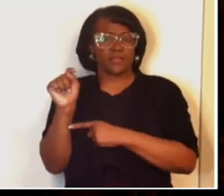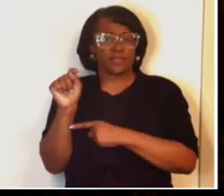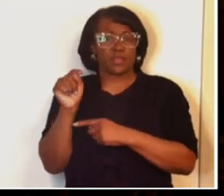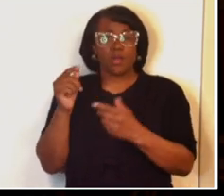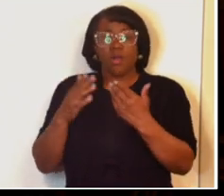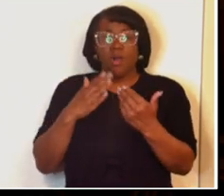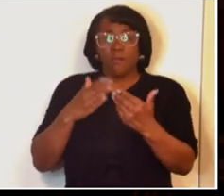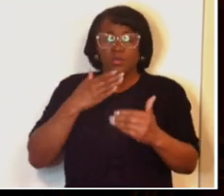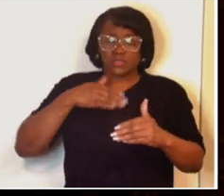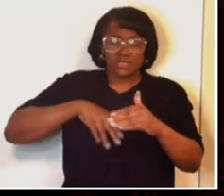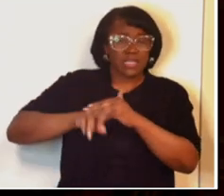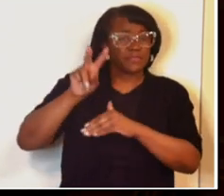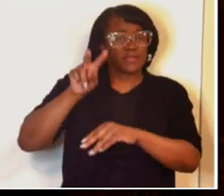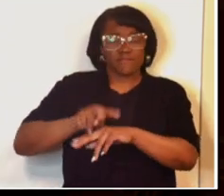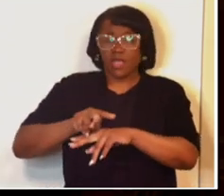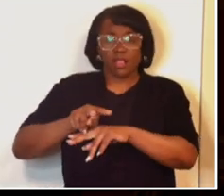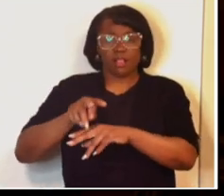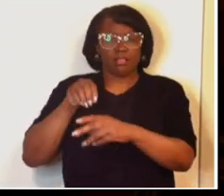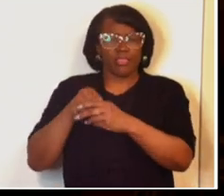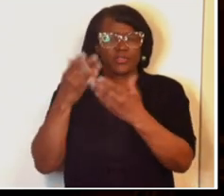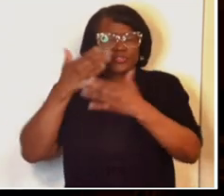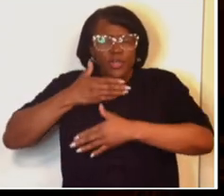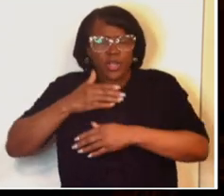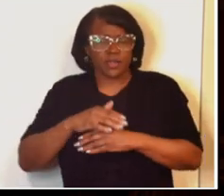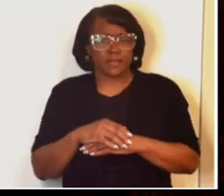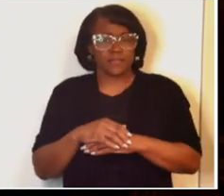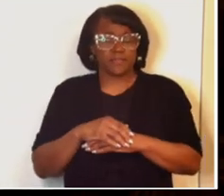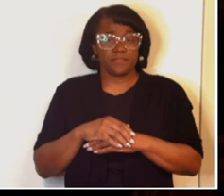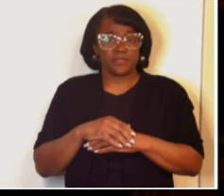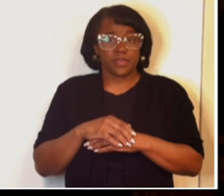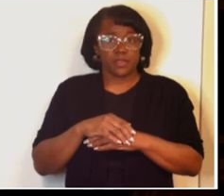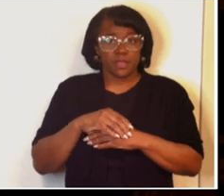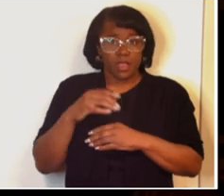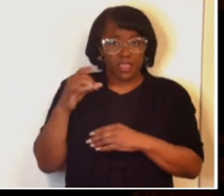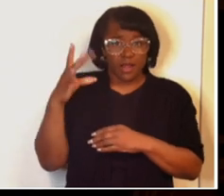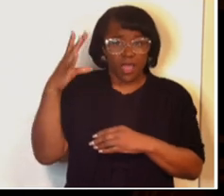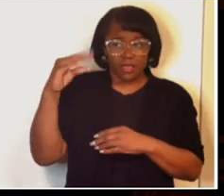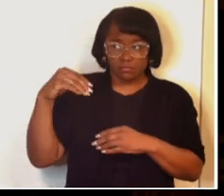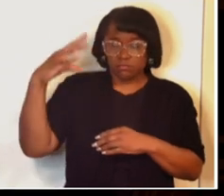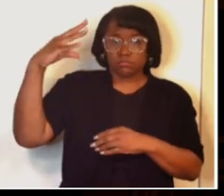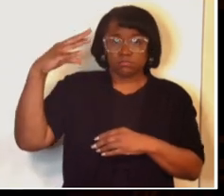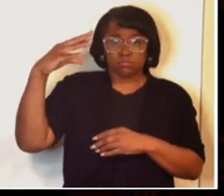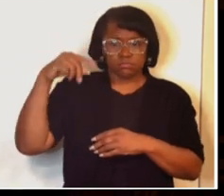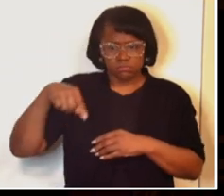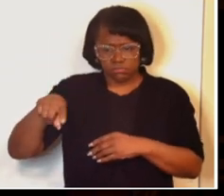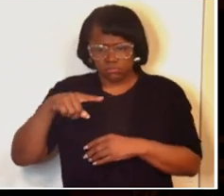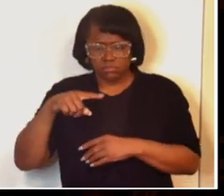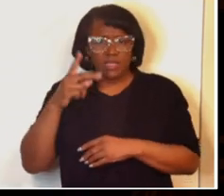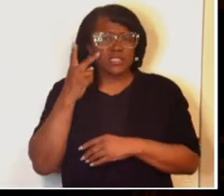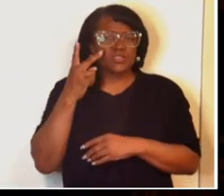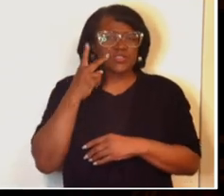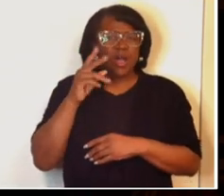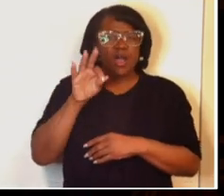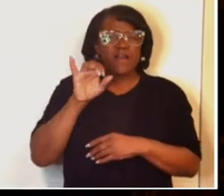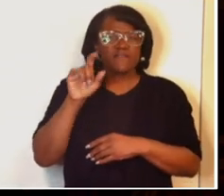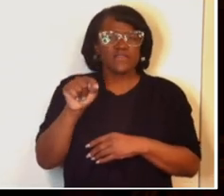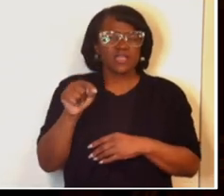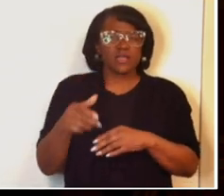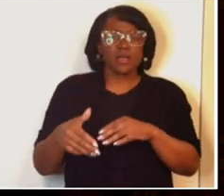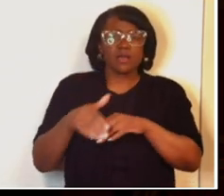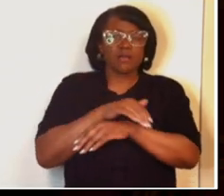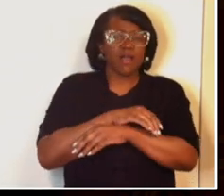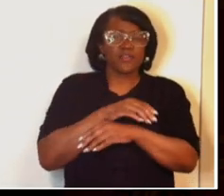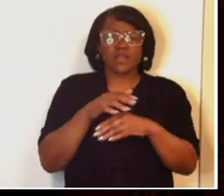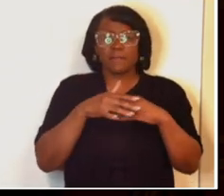and fell as he entered in the dark. When he turned on one of the lights, he discovered that his feet were covered in blood.